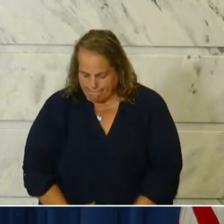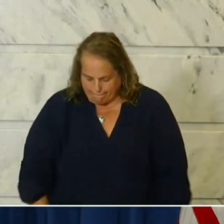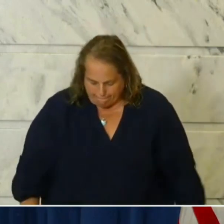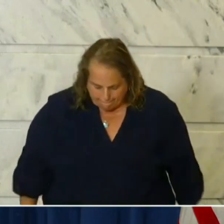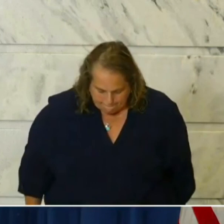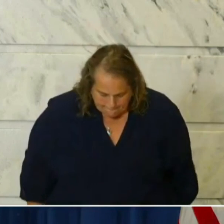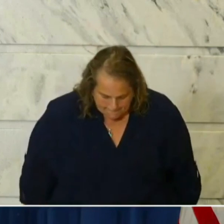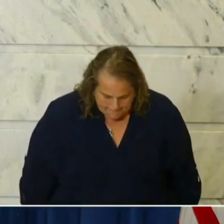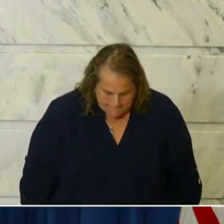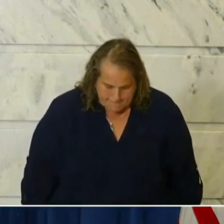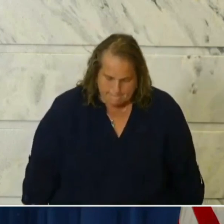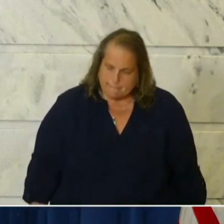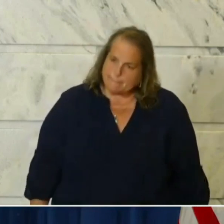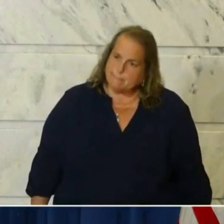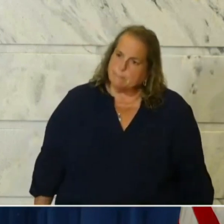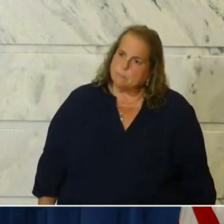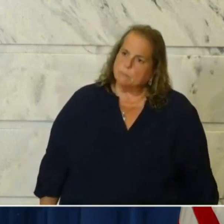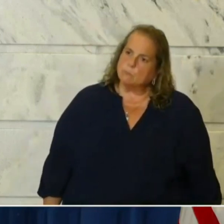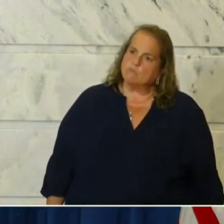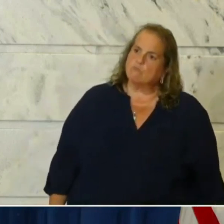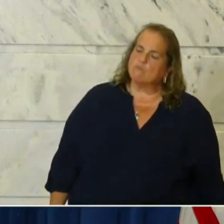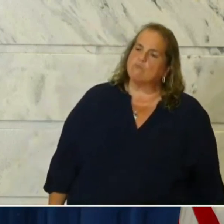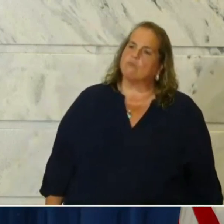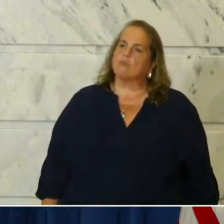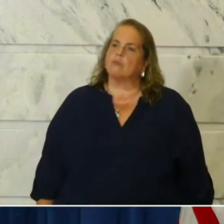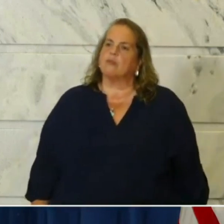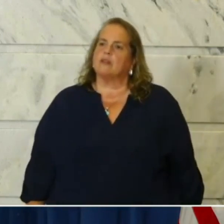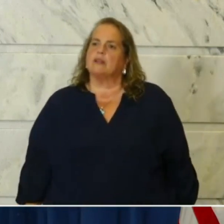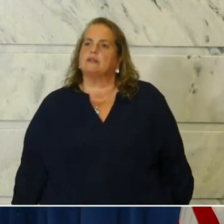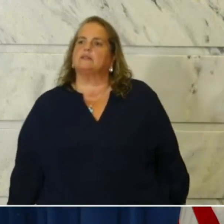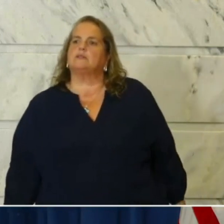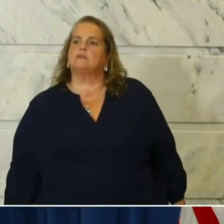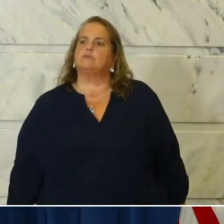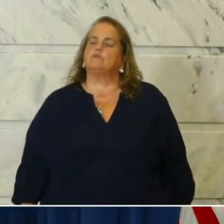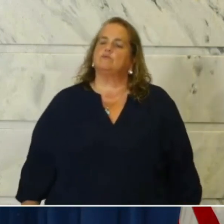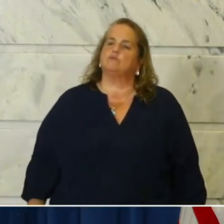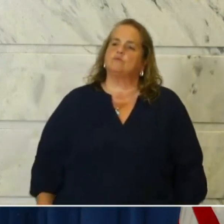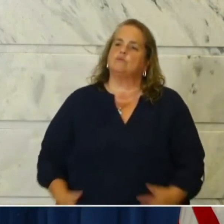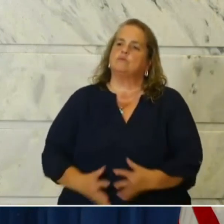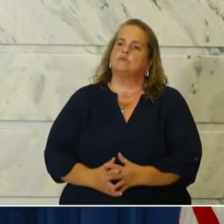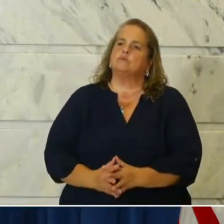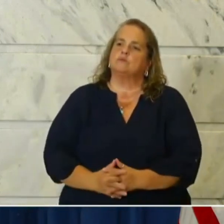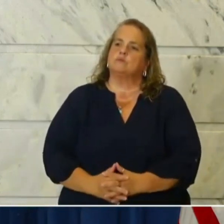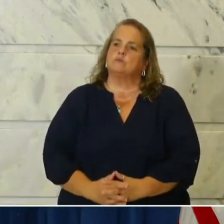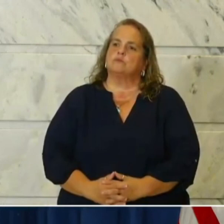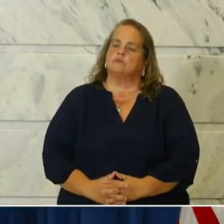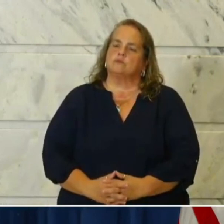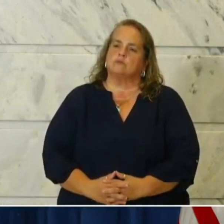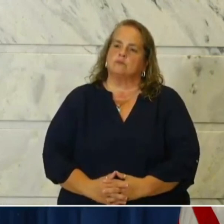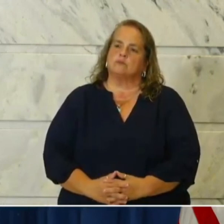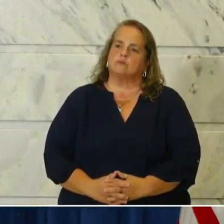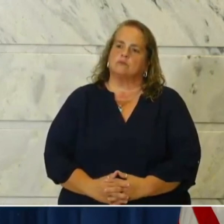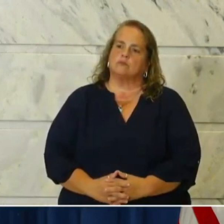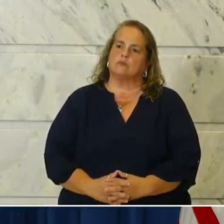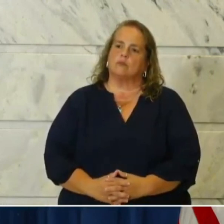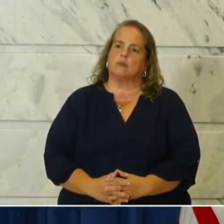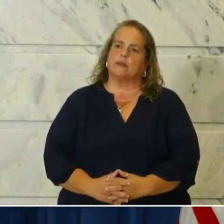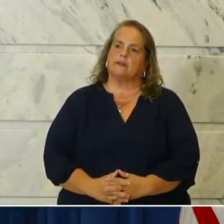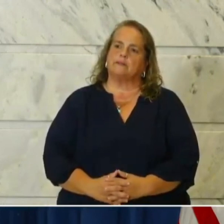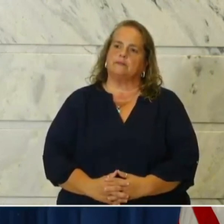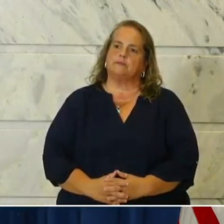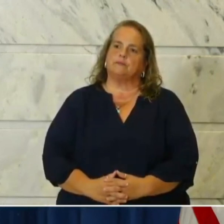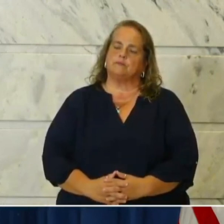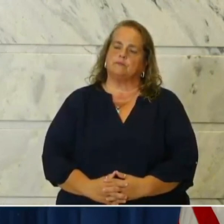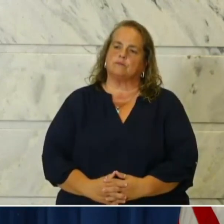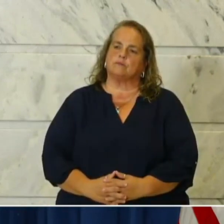We've spoken about evictions, and I believe you had legal folks meeting for mediation with